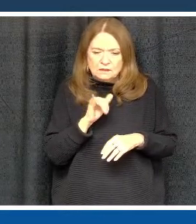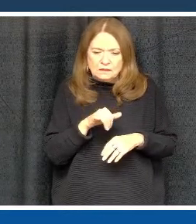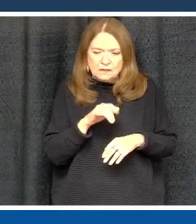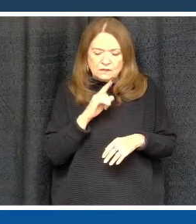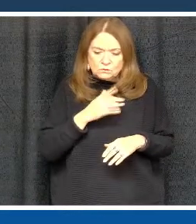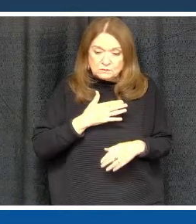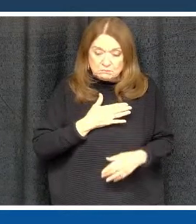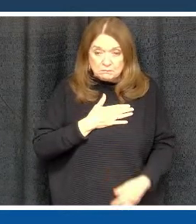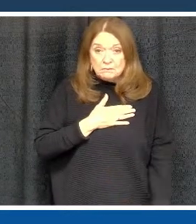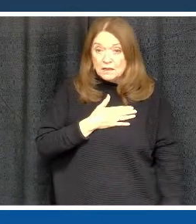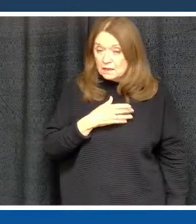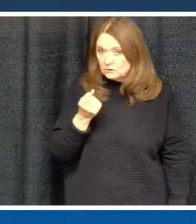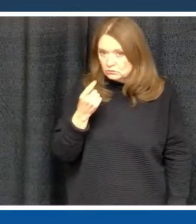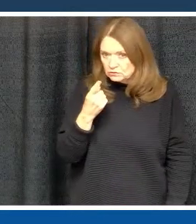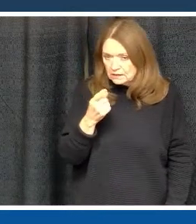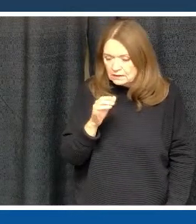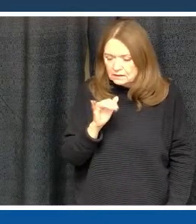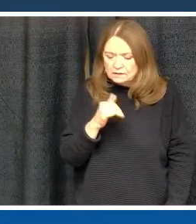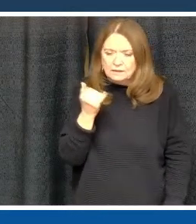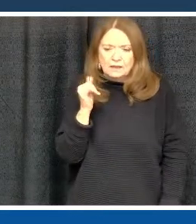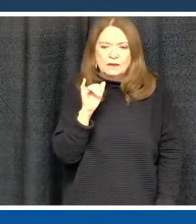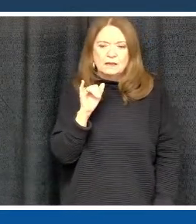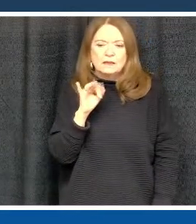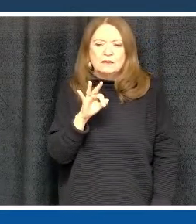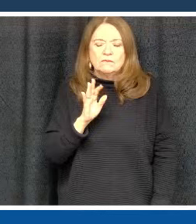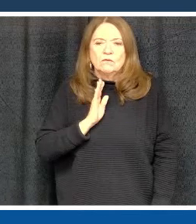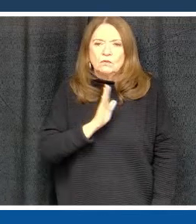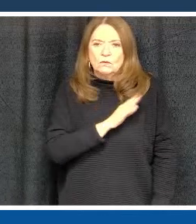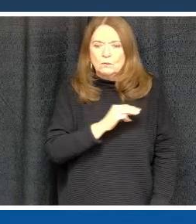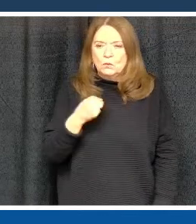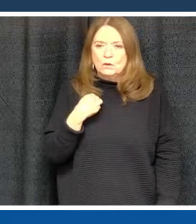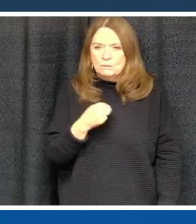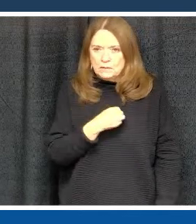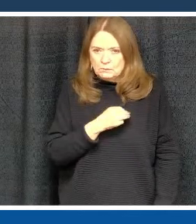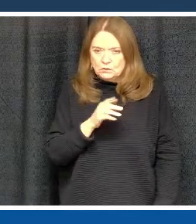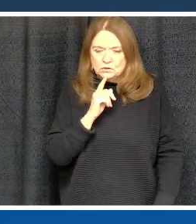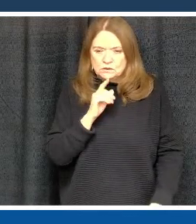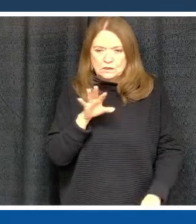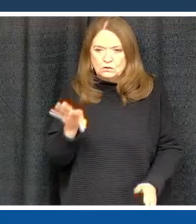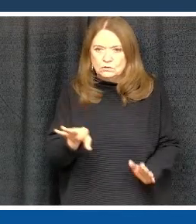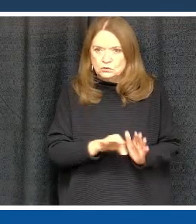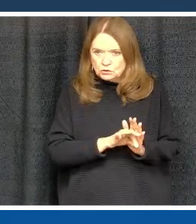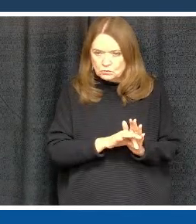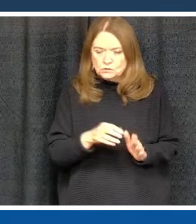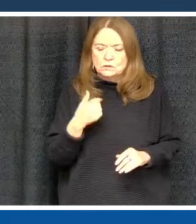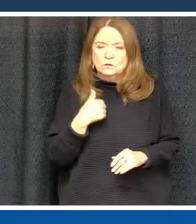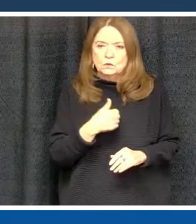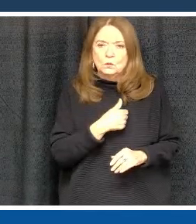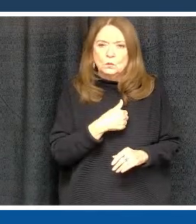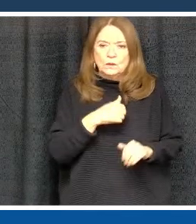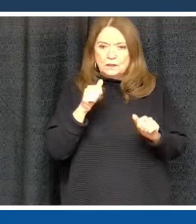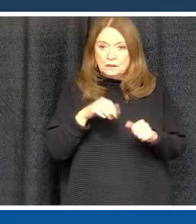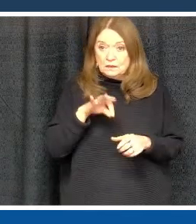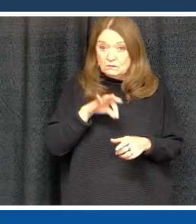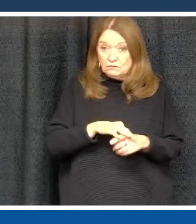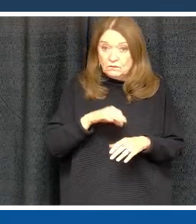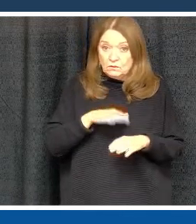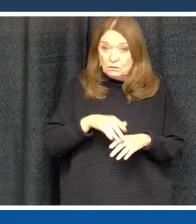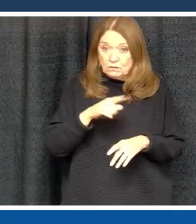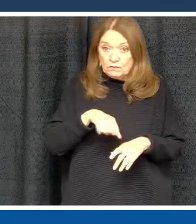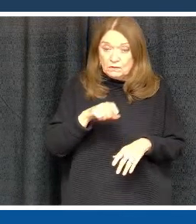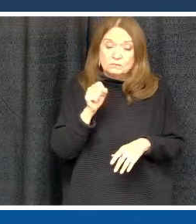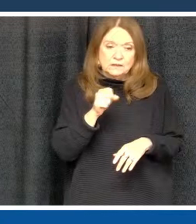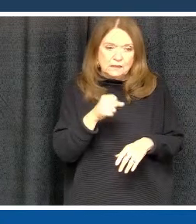my understanding if the board members that are picked, we get to vote on those. We did